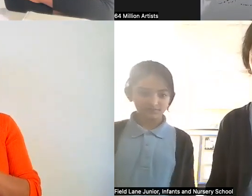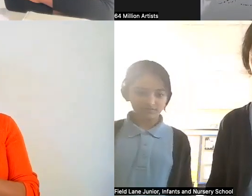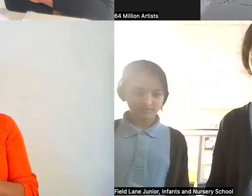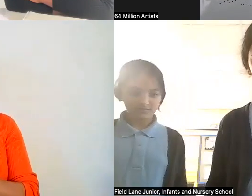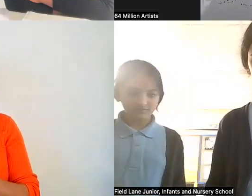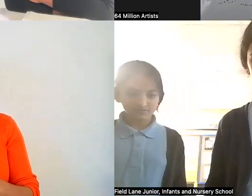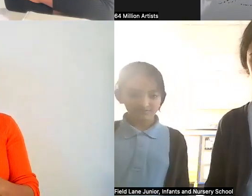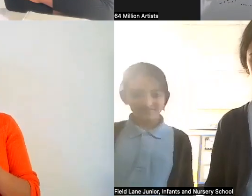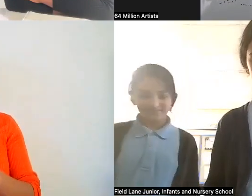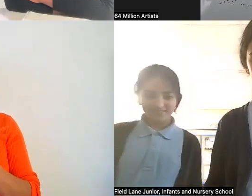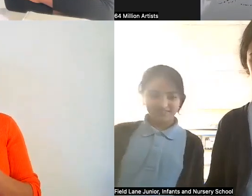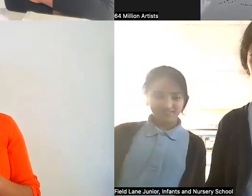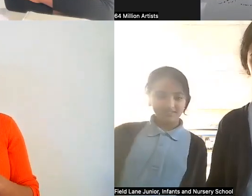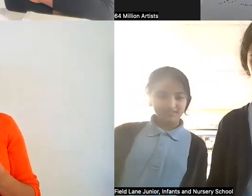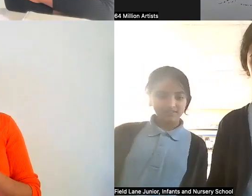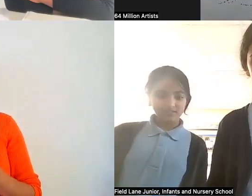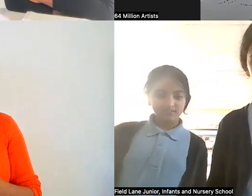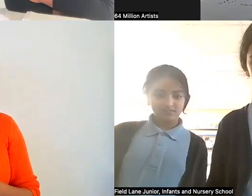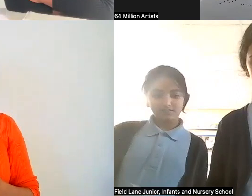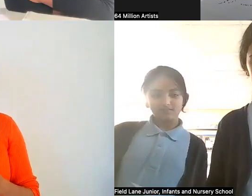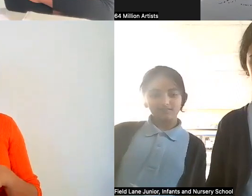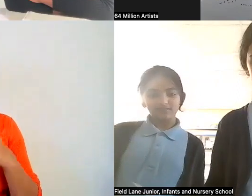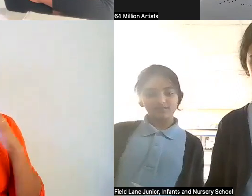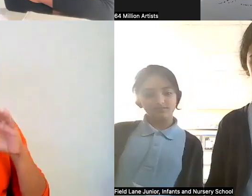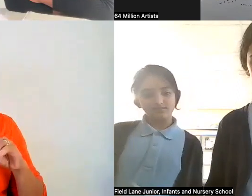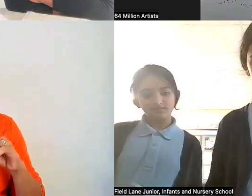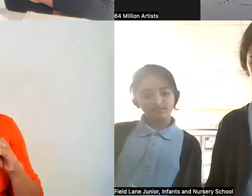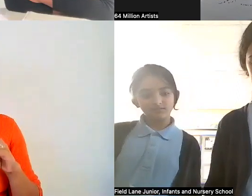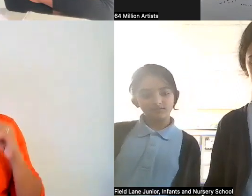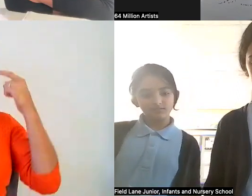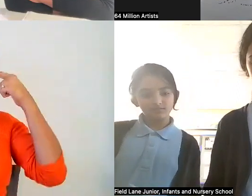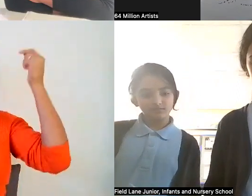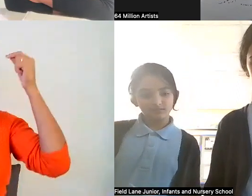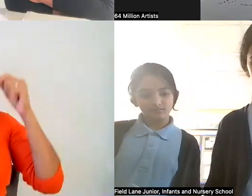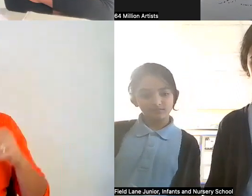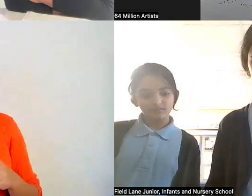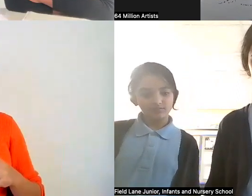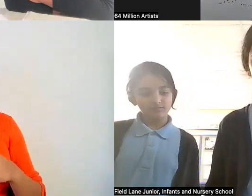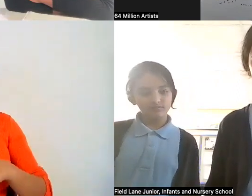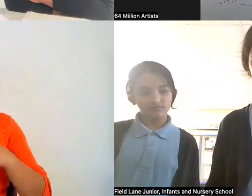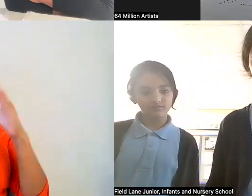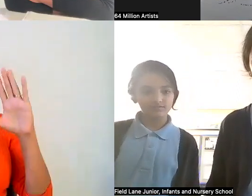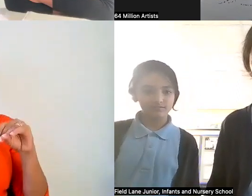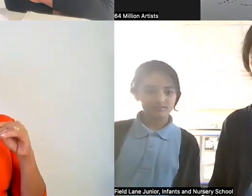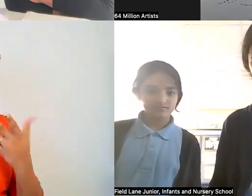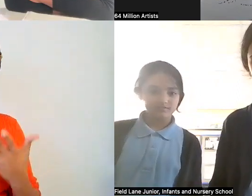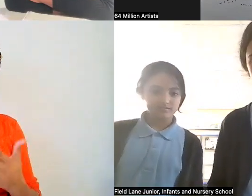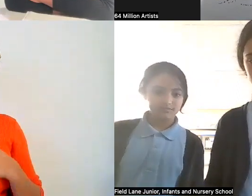stops. Green dinosaurs, an elf, a unicorn, it just never stops. What will my teacher be today?